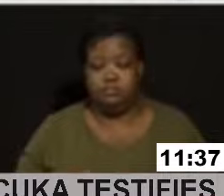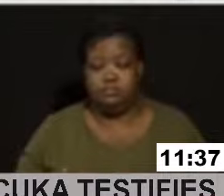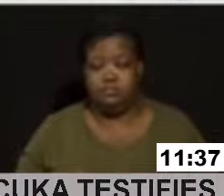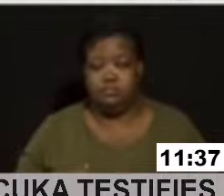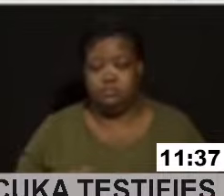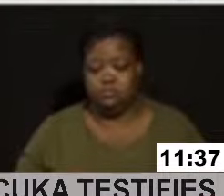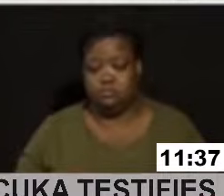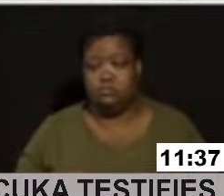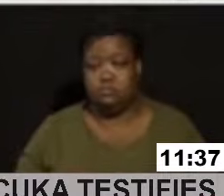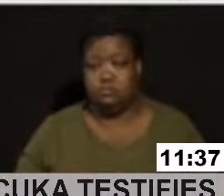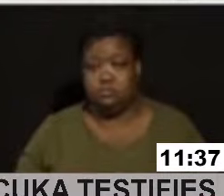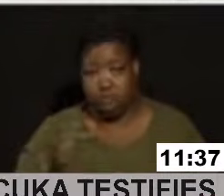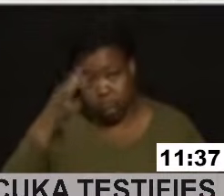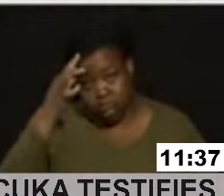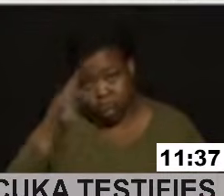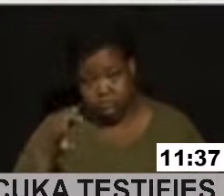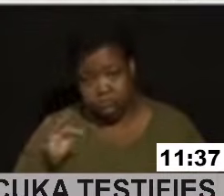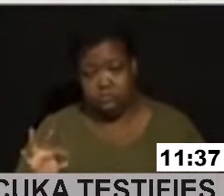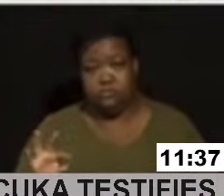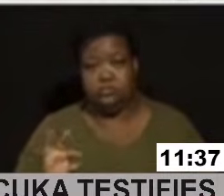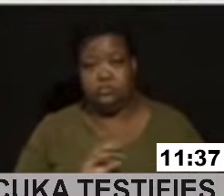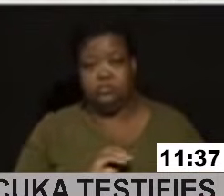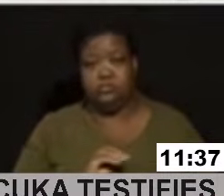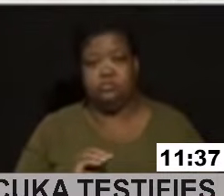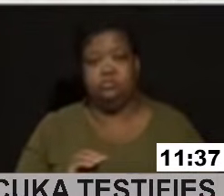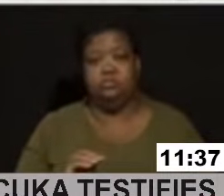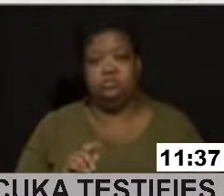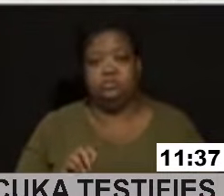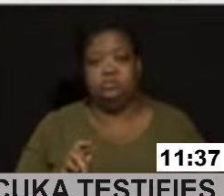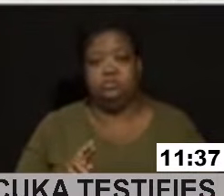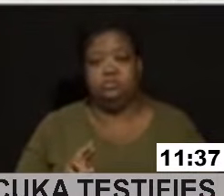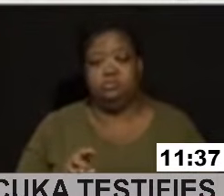you decided that all TRC cases should be